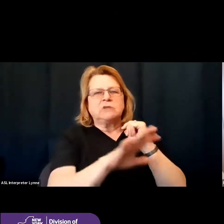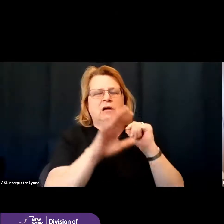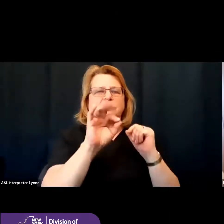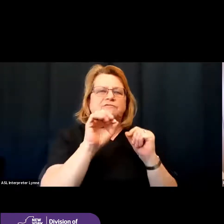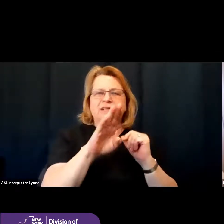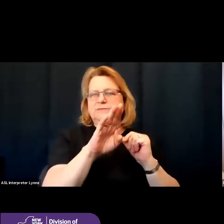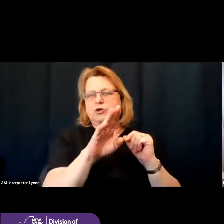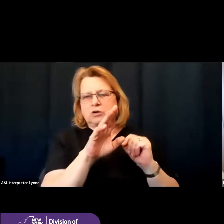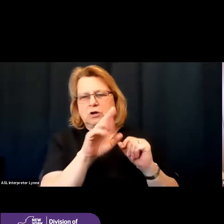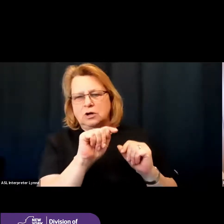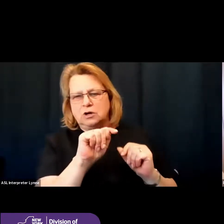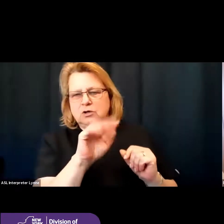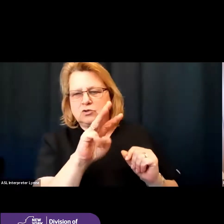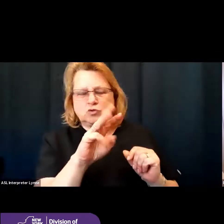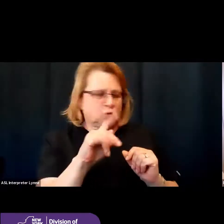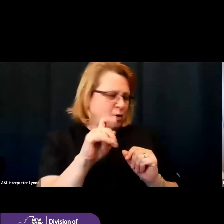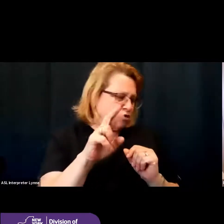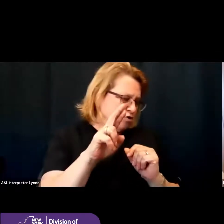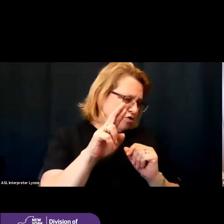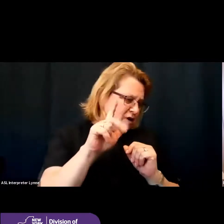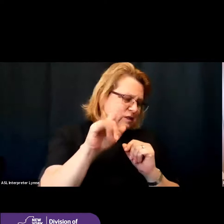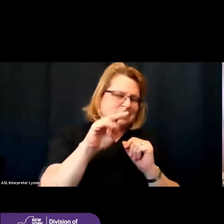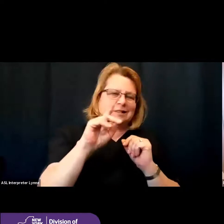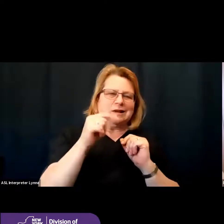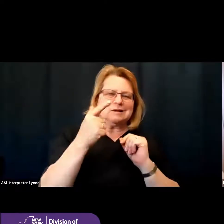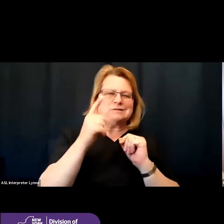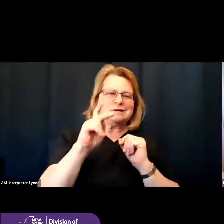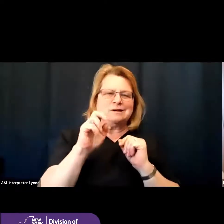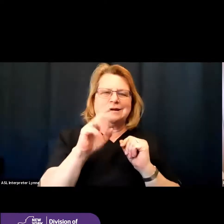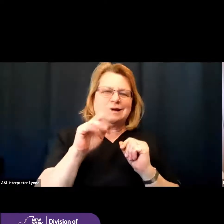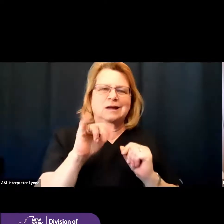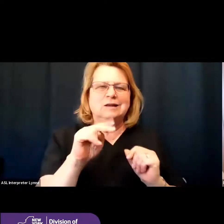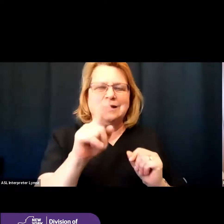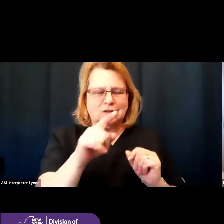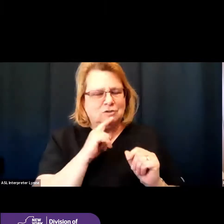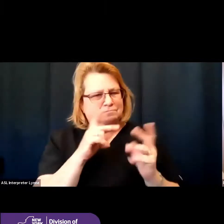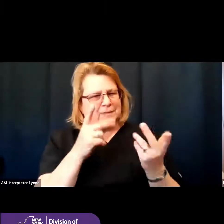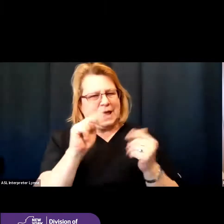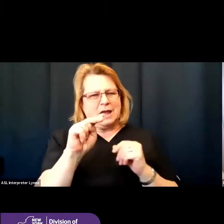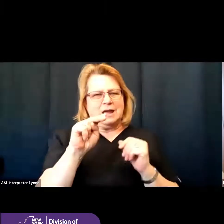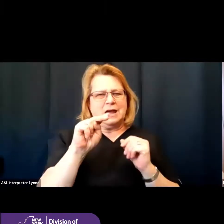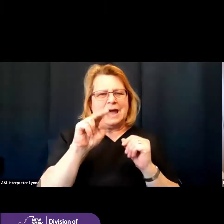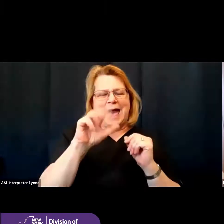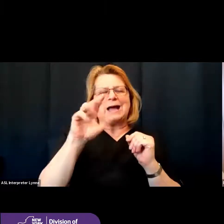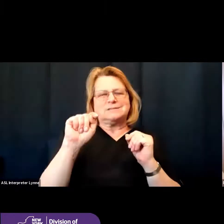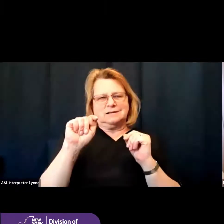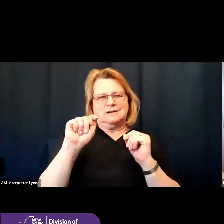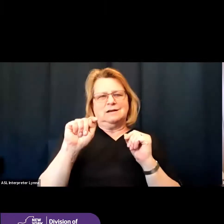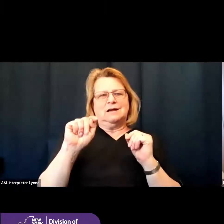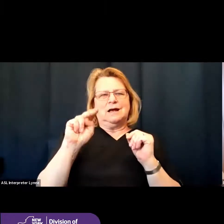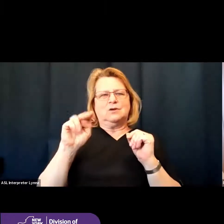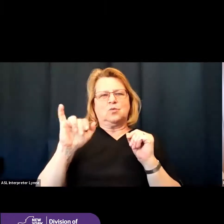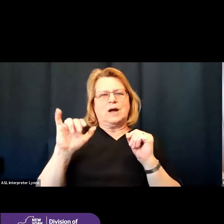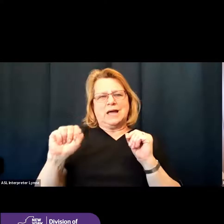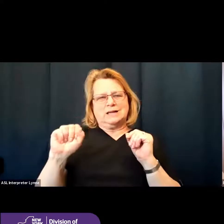Twitter, Instagram, and LinkedIn. You could find us by typing at NYS Human Rights. That's the at